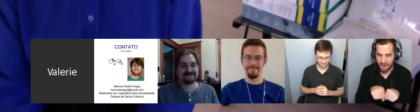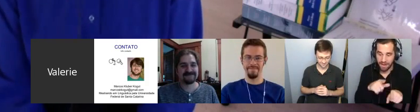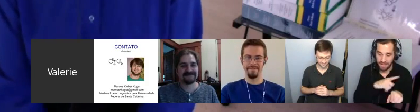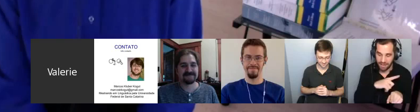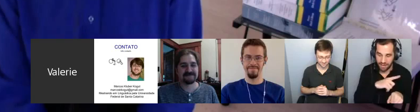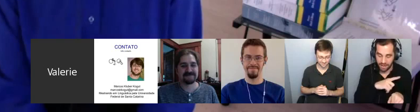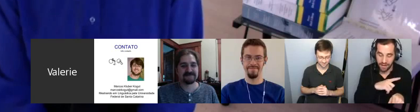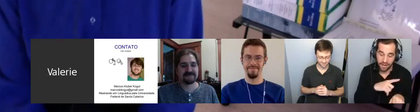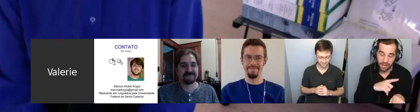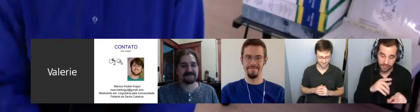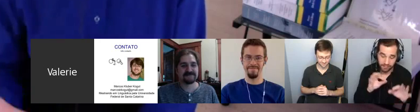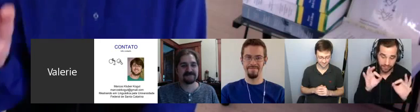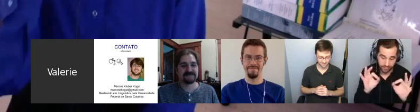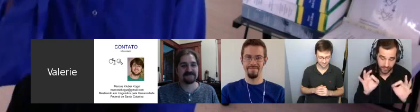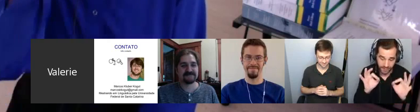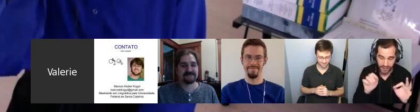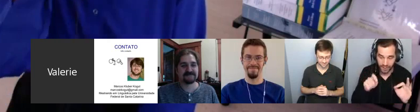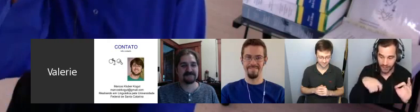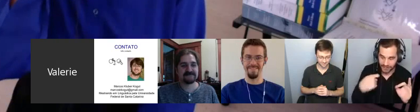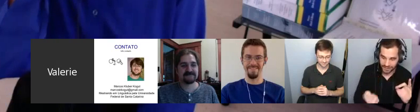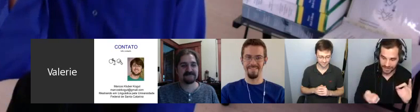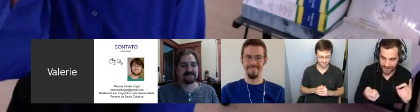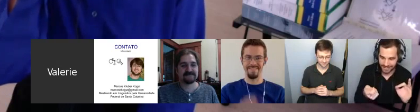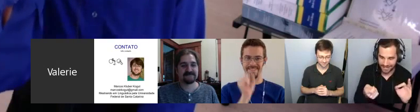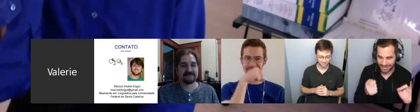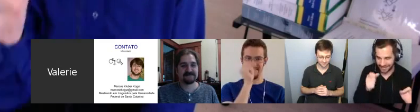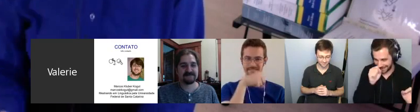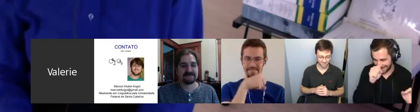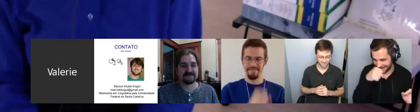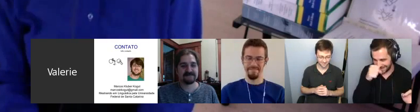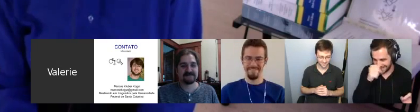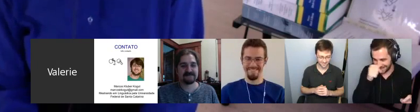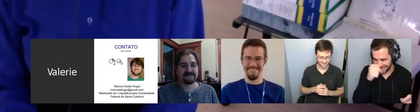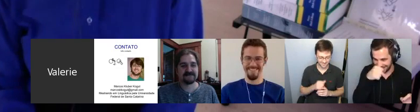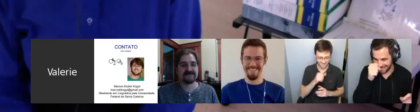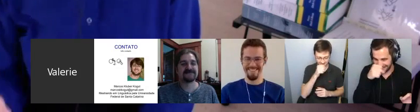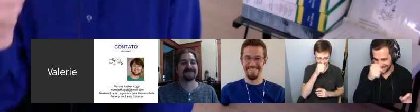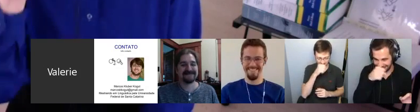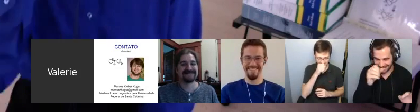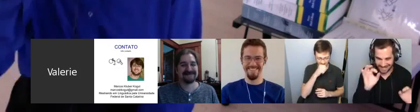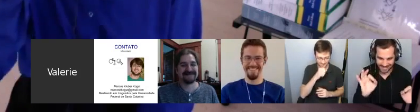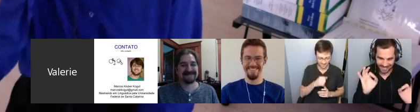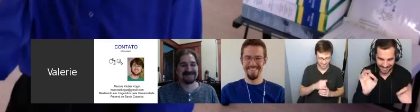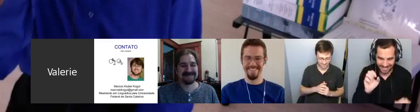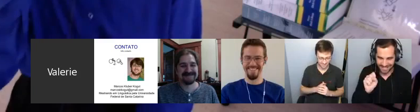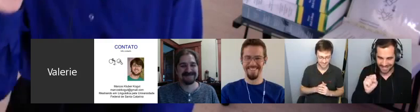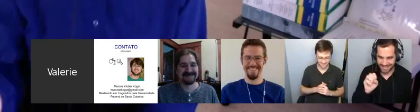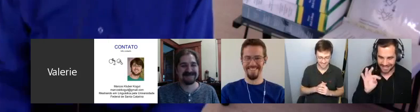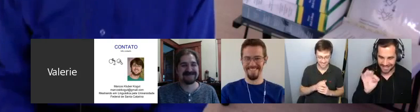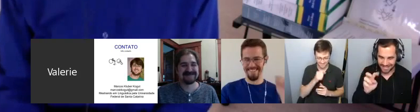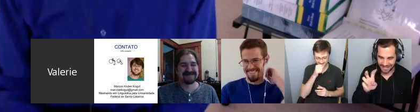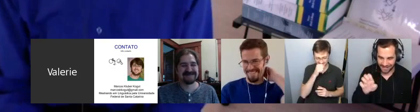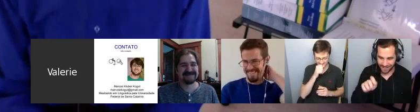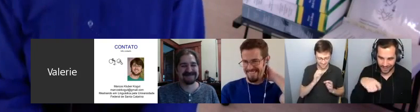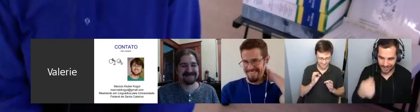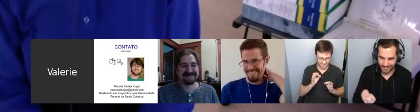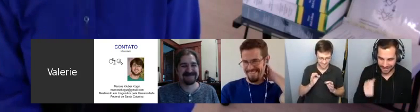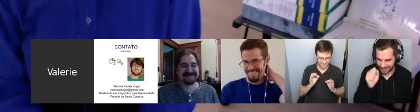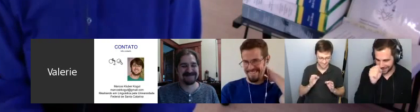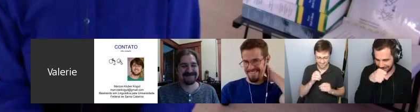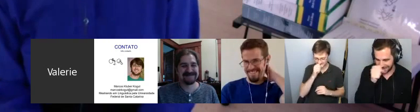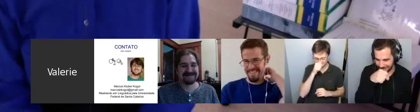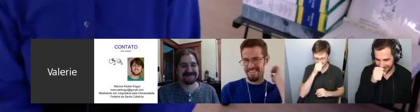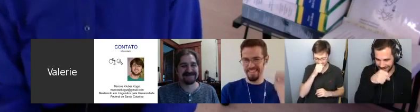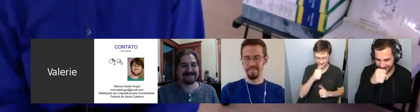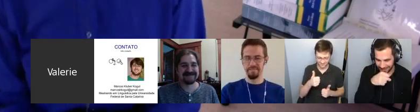and oh yes, the sign for Steve apparently is this. I understand Adam just did it. I did not know that sign. Very good.